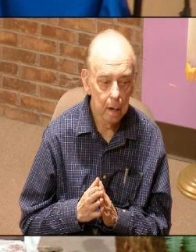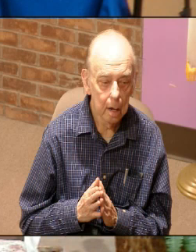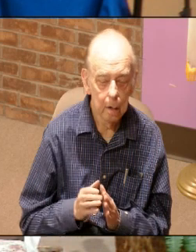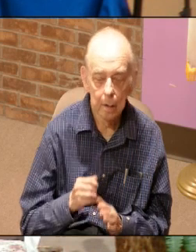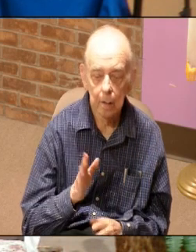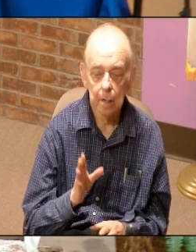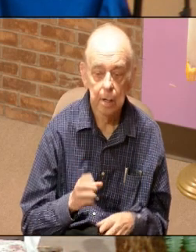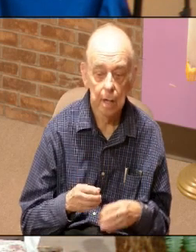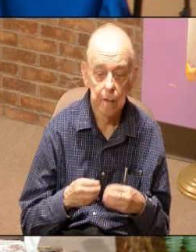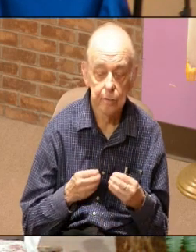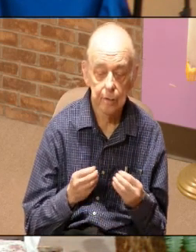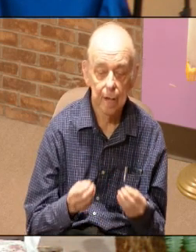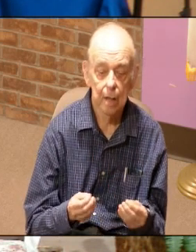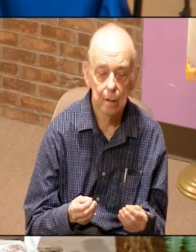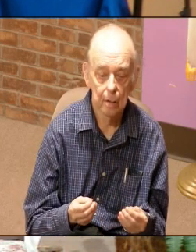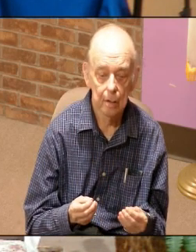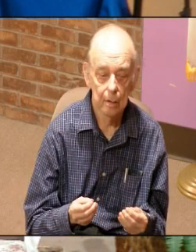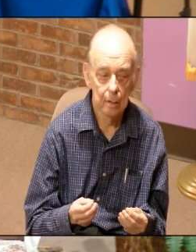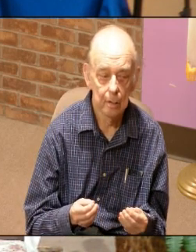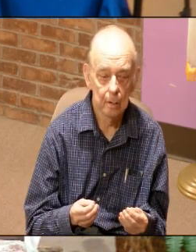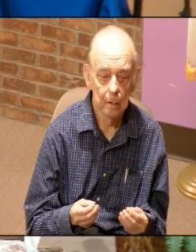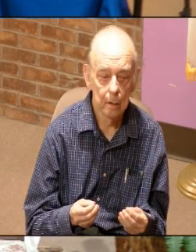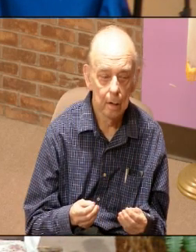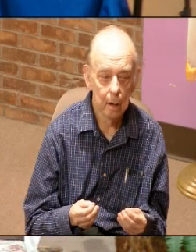God you gave her her